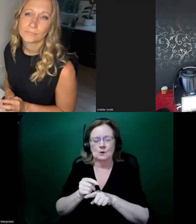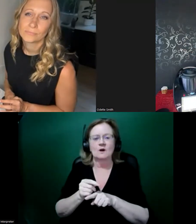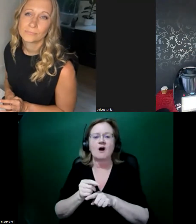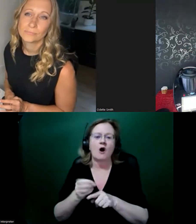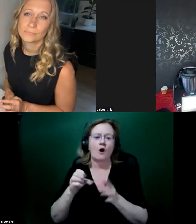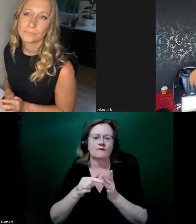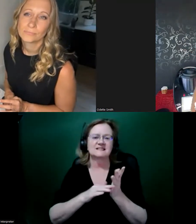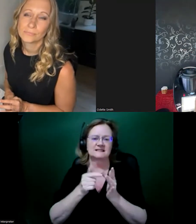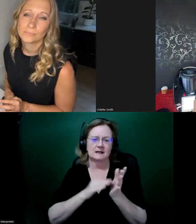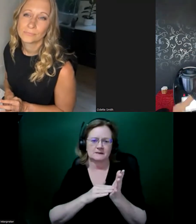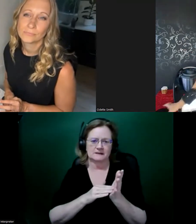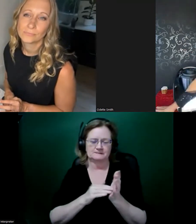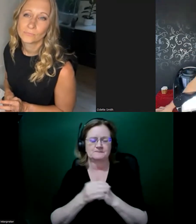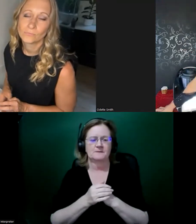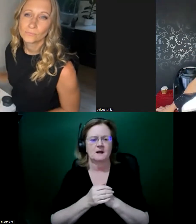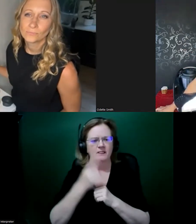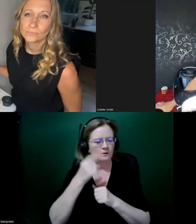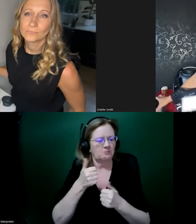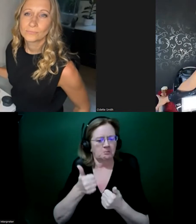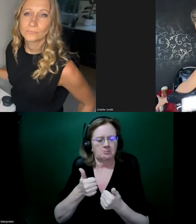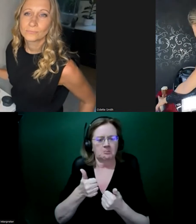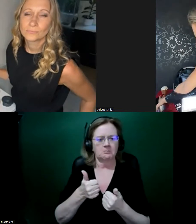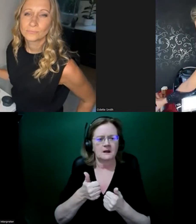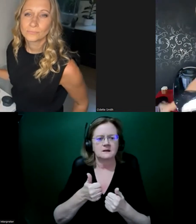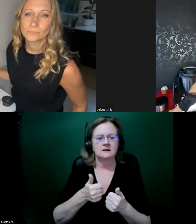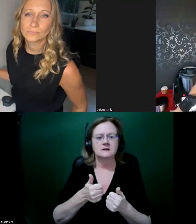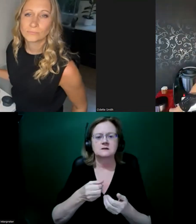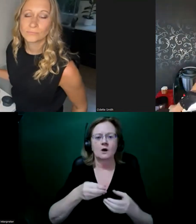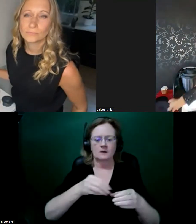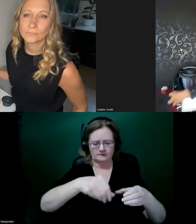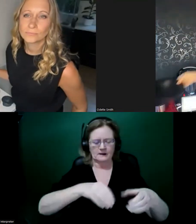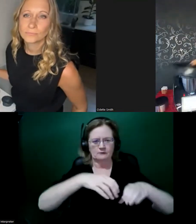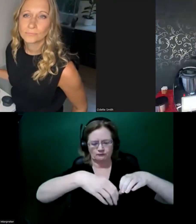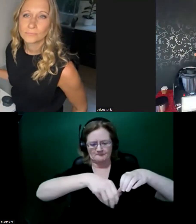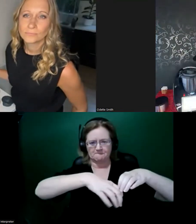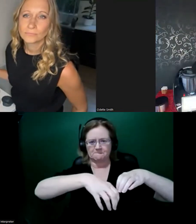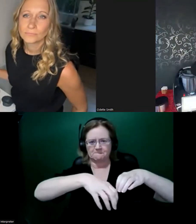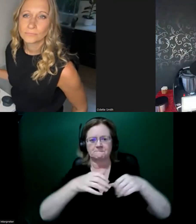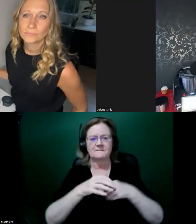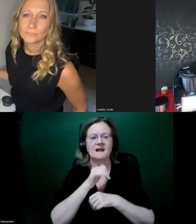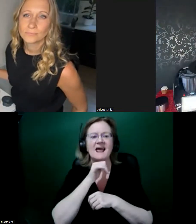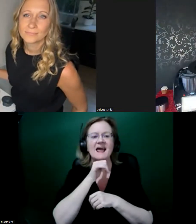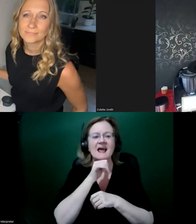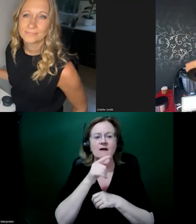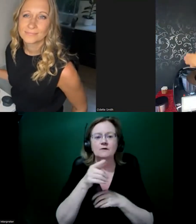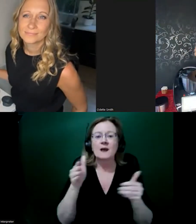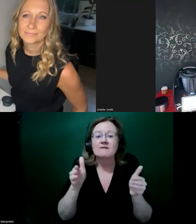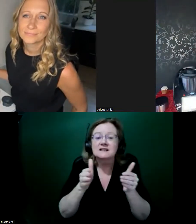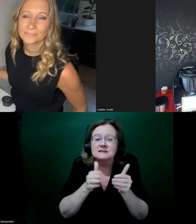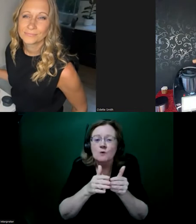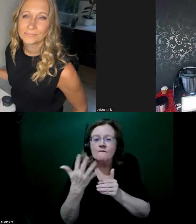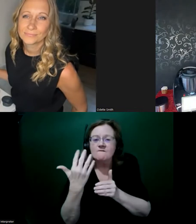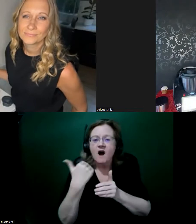that's already in there. And so we're going to rim the glasses. Got a little tip for you. If you have a mini thermoserver, you